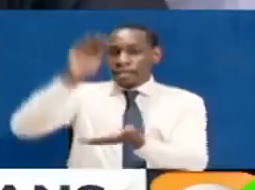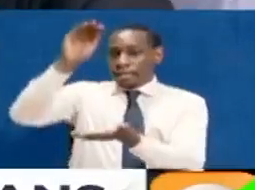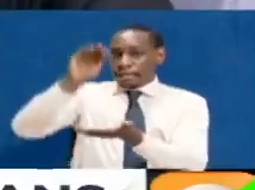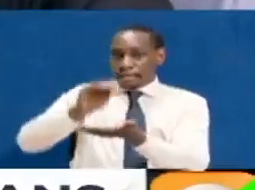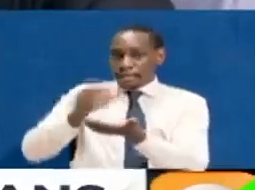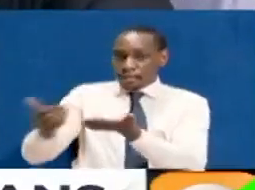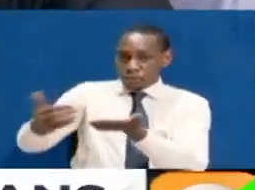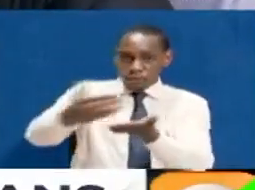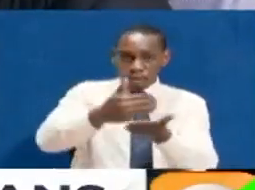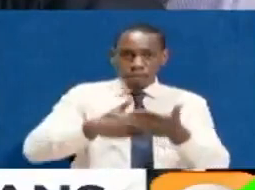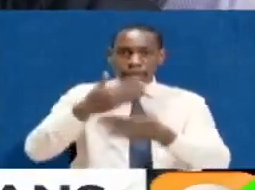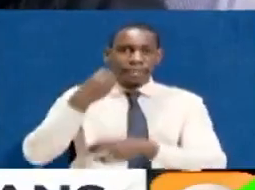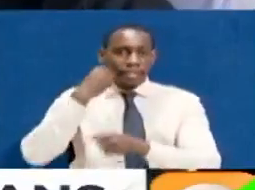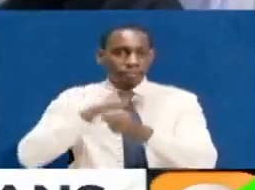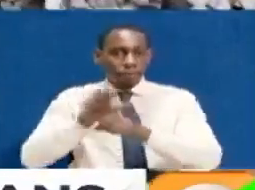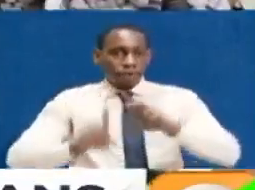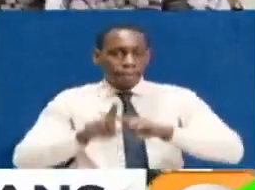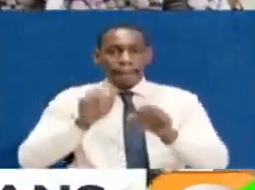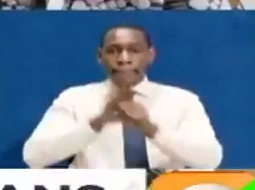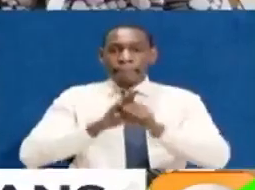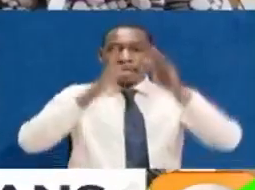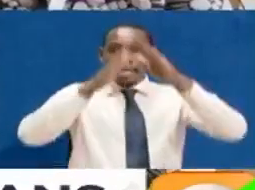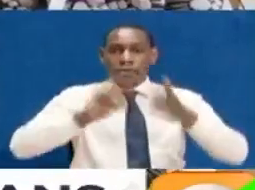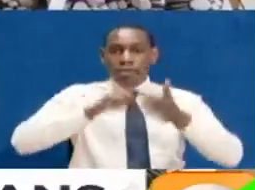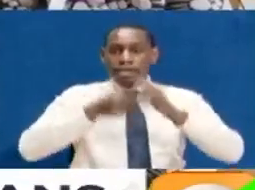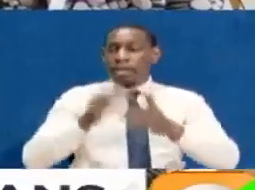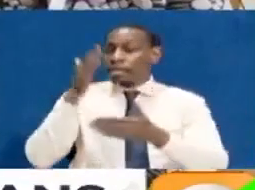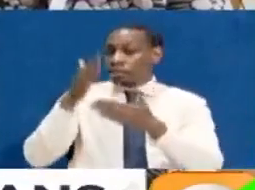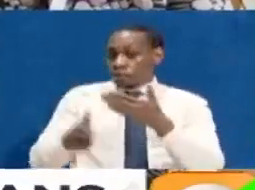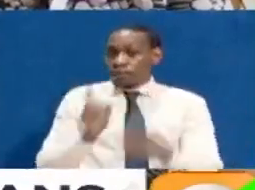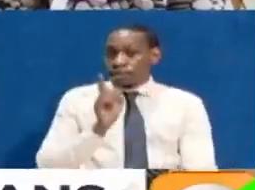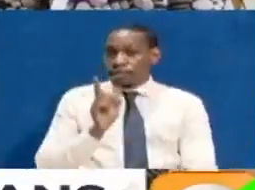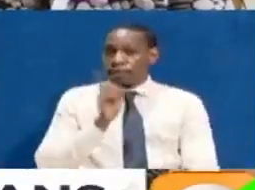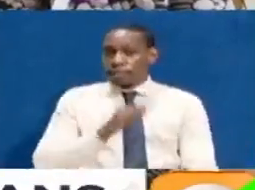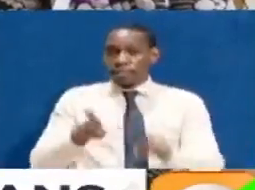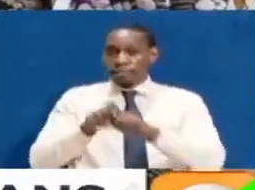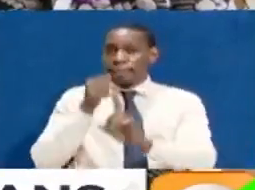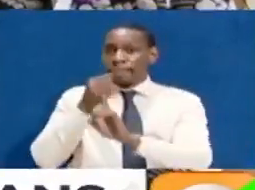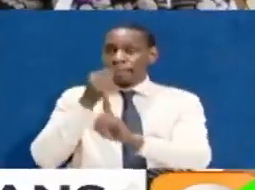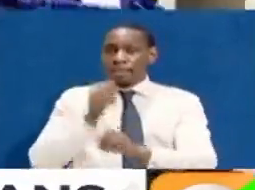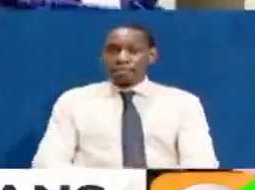decline in revenues due to the pandemic. Many housing projects have also been halted as a result.